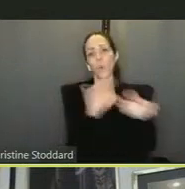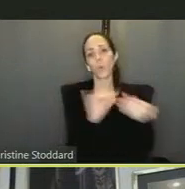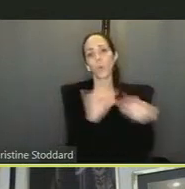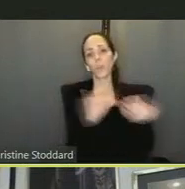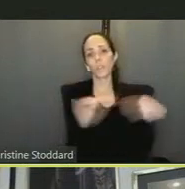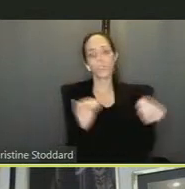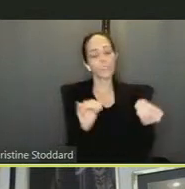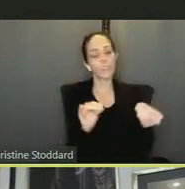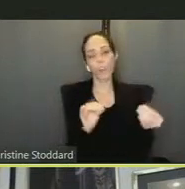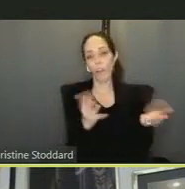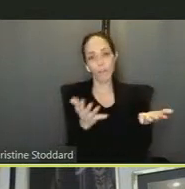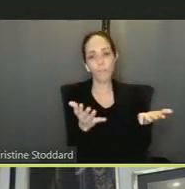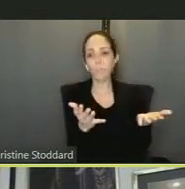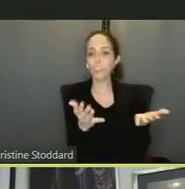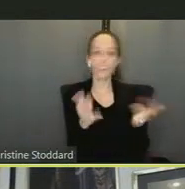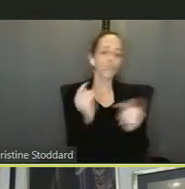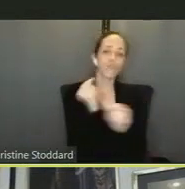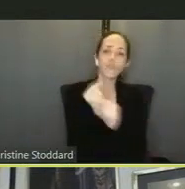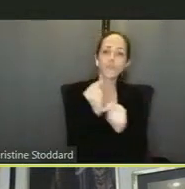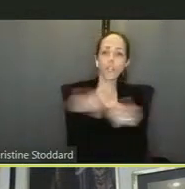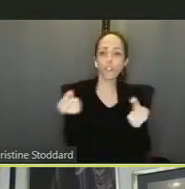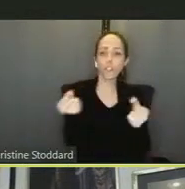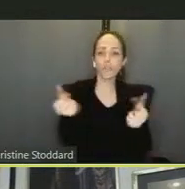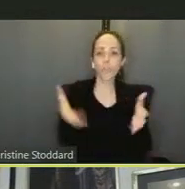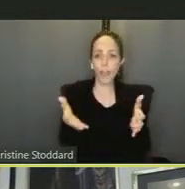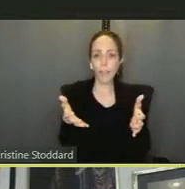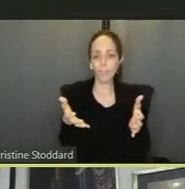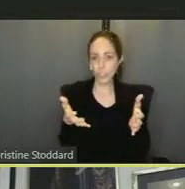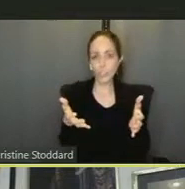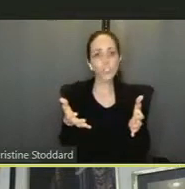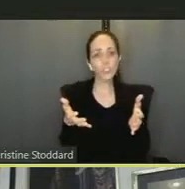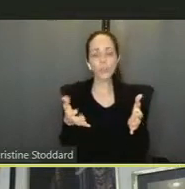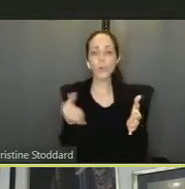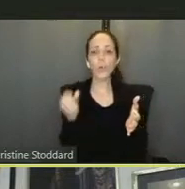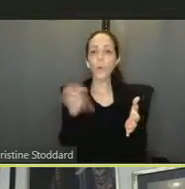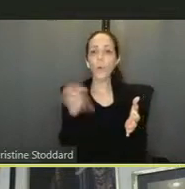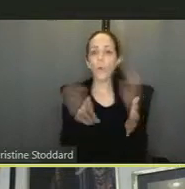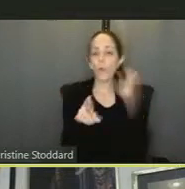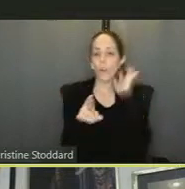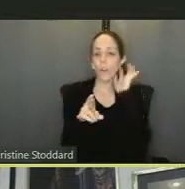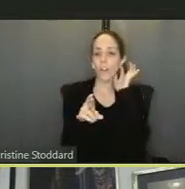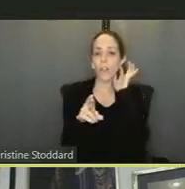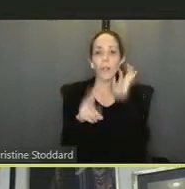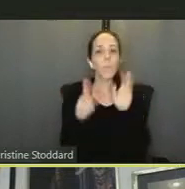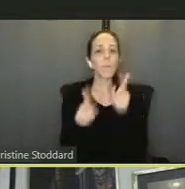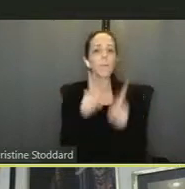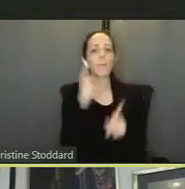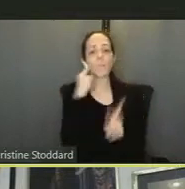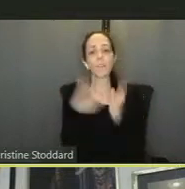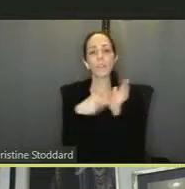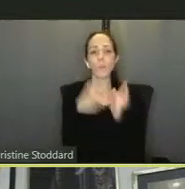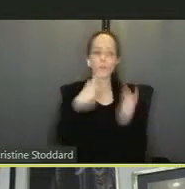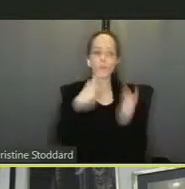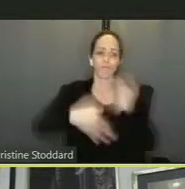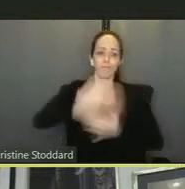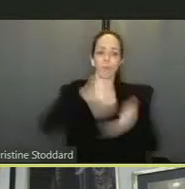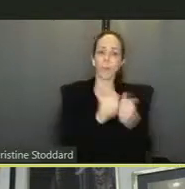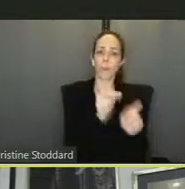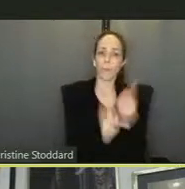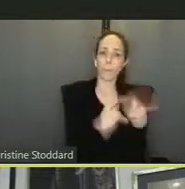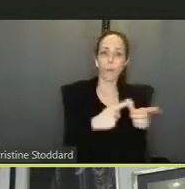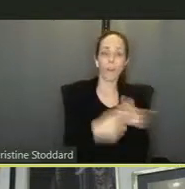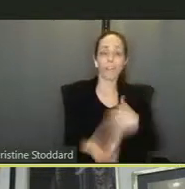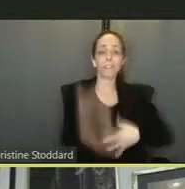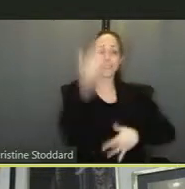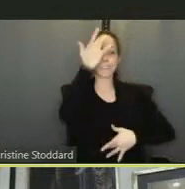long haulers, and these are people that are still experiencing symptoms months down the road. We know the